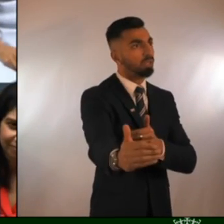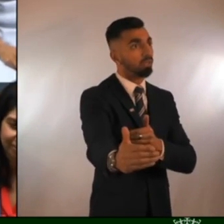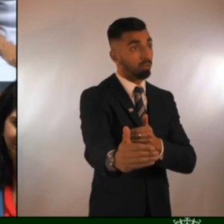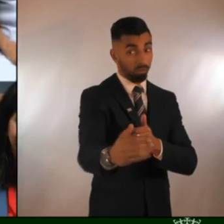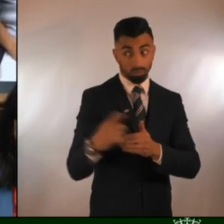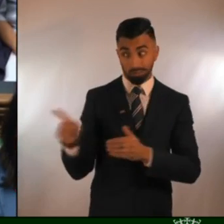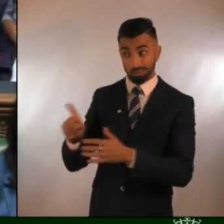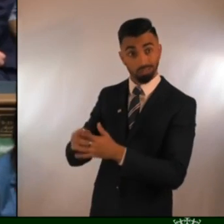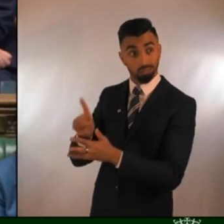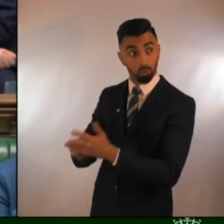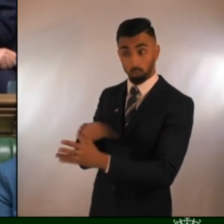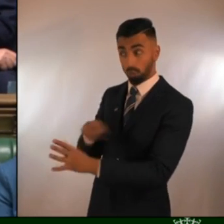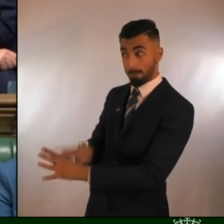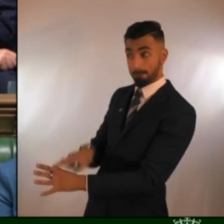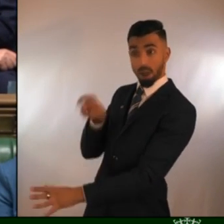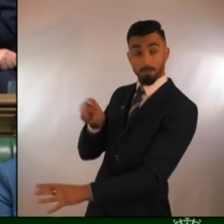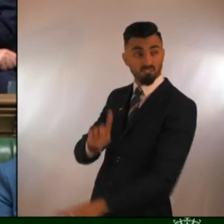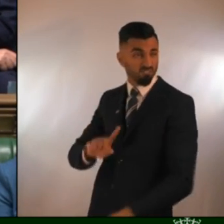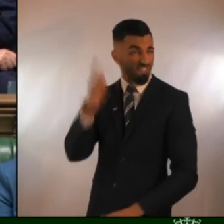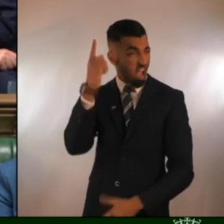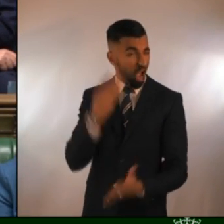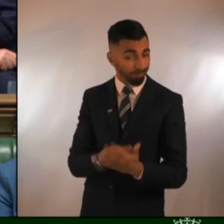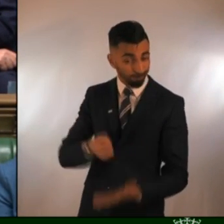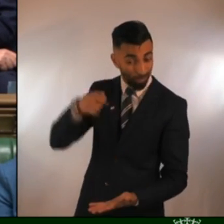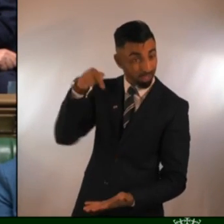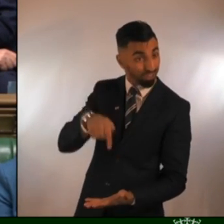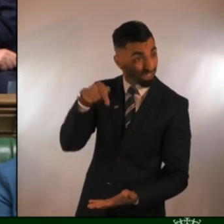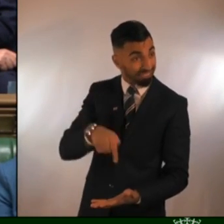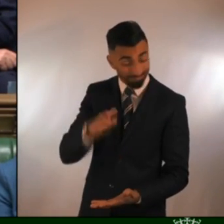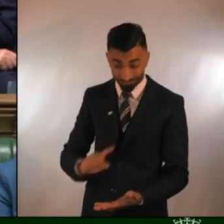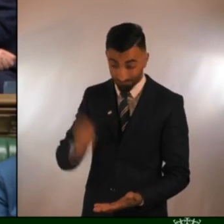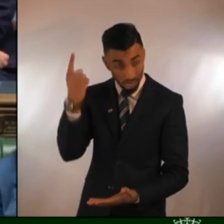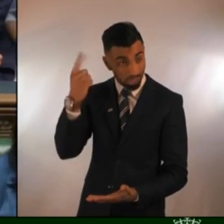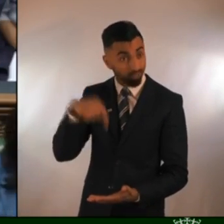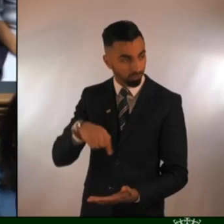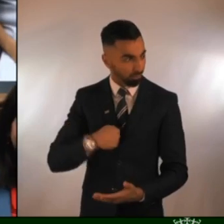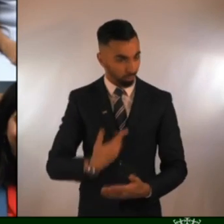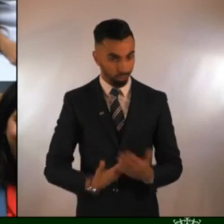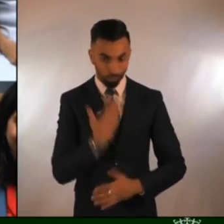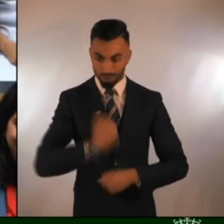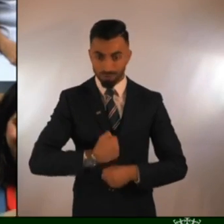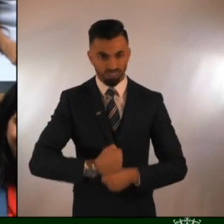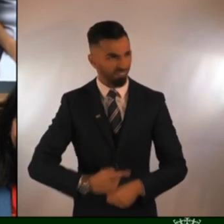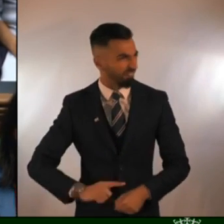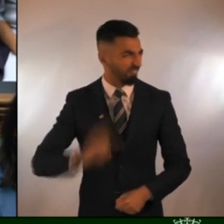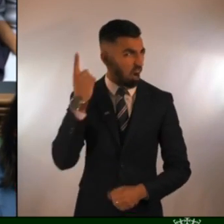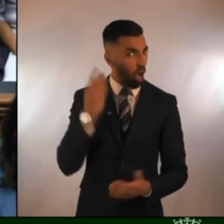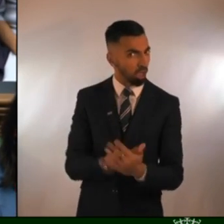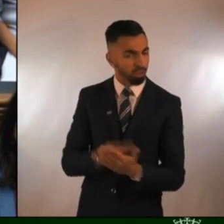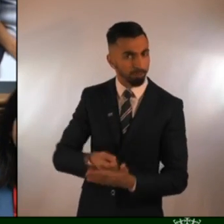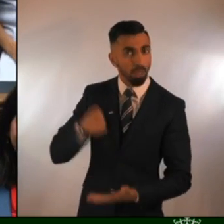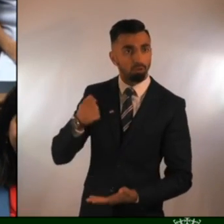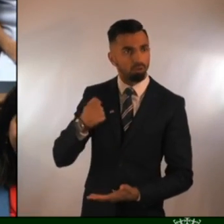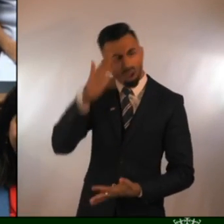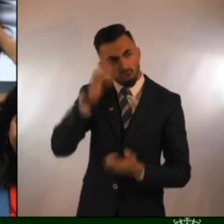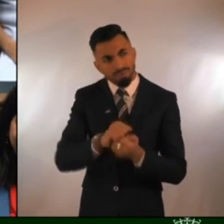European Union, and the first of this new government. At the election, we said we needed to be one